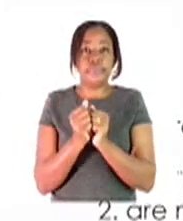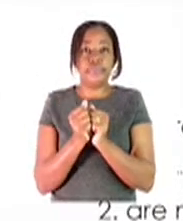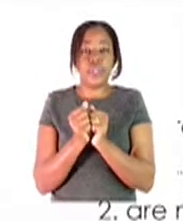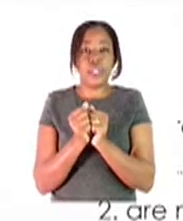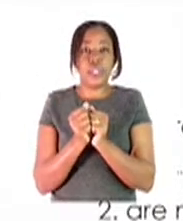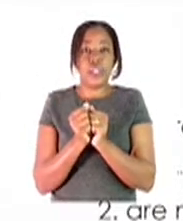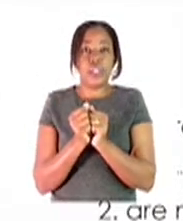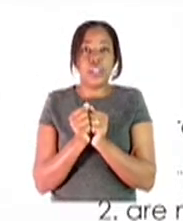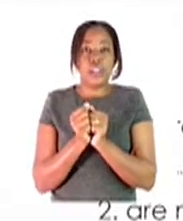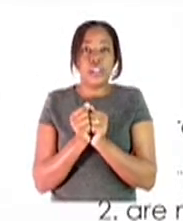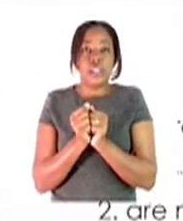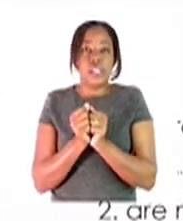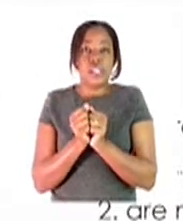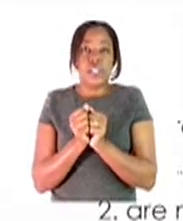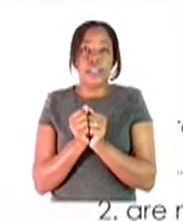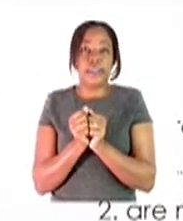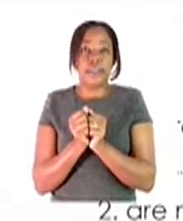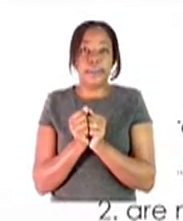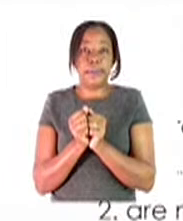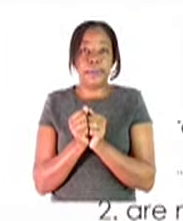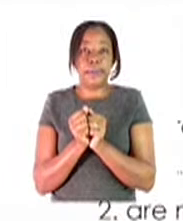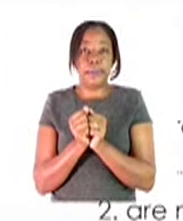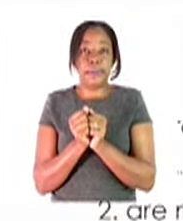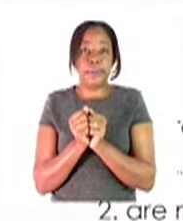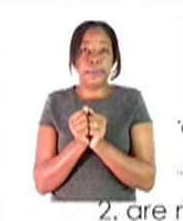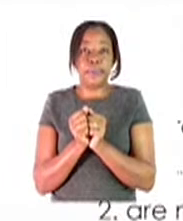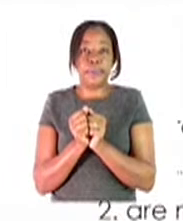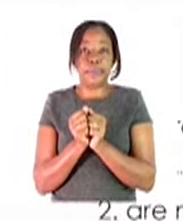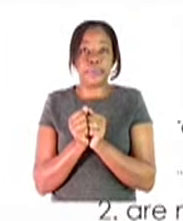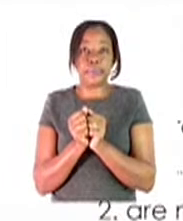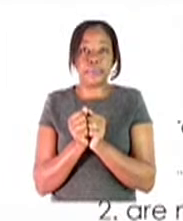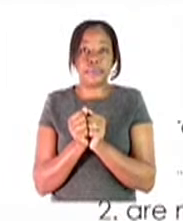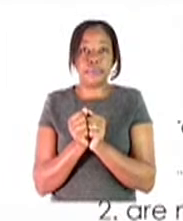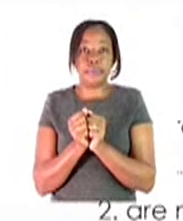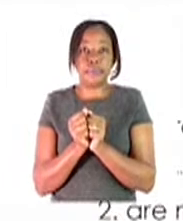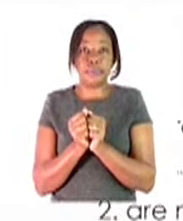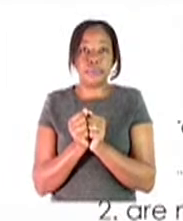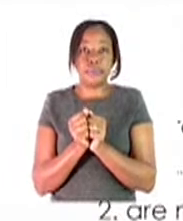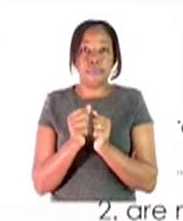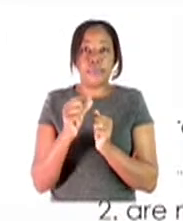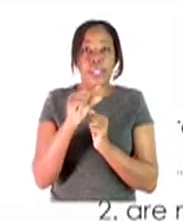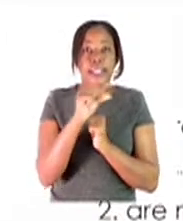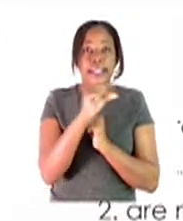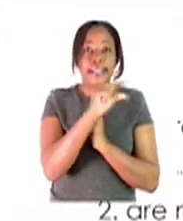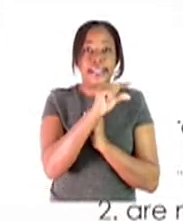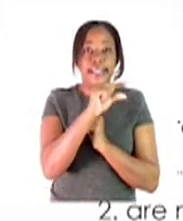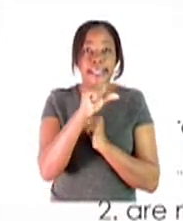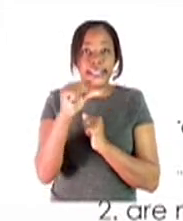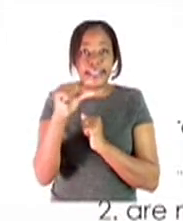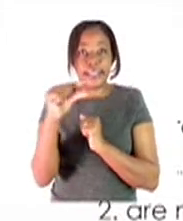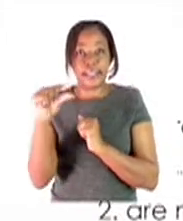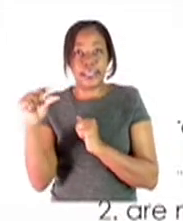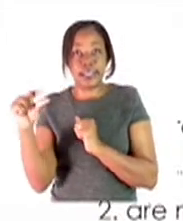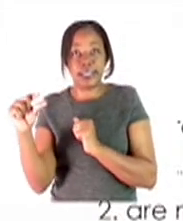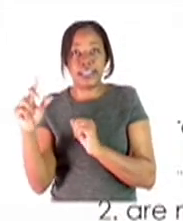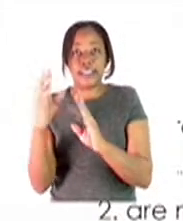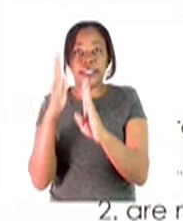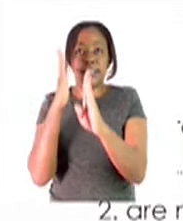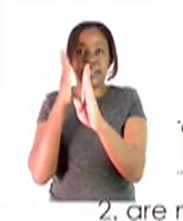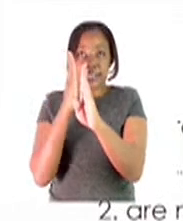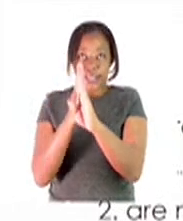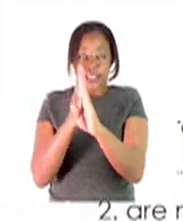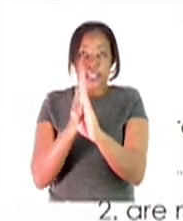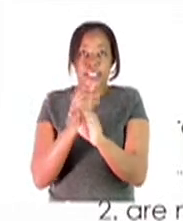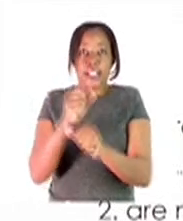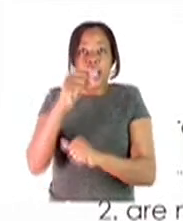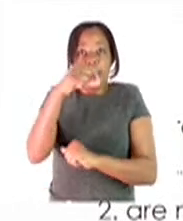Let's come to page 16 together and see what we can do there. Now you have to write the following sentences in